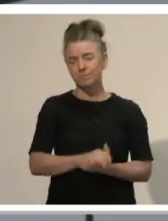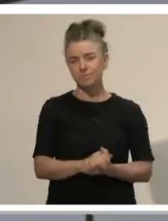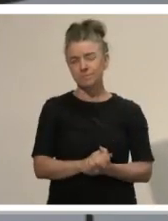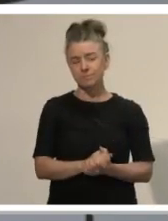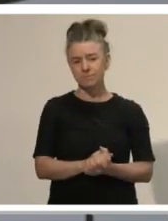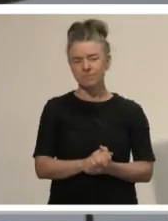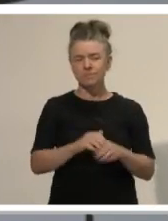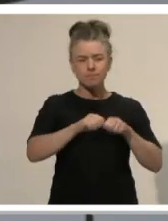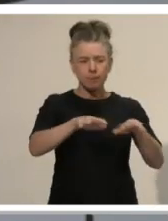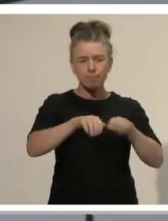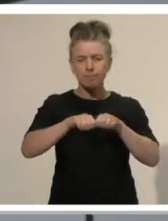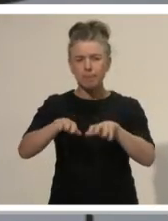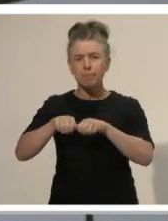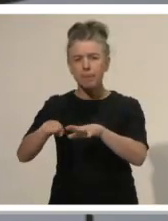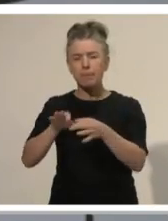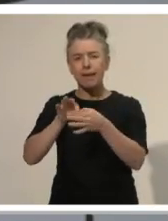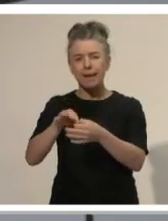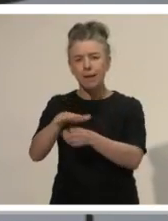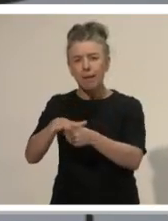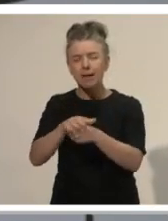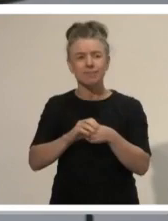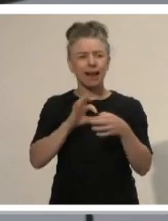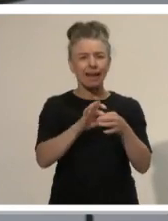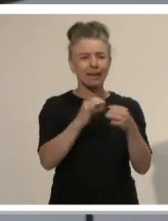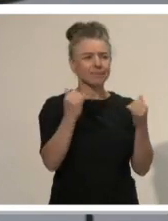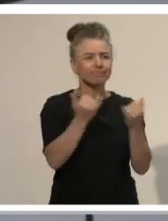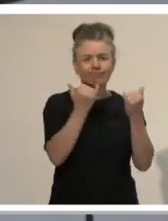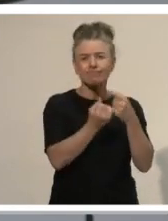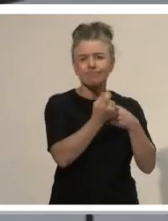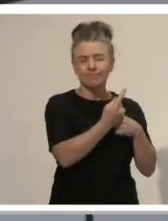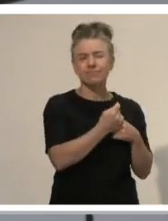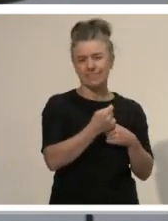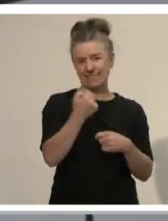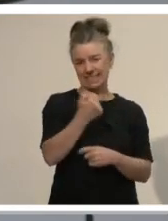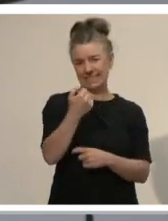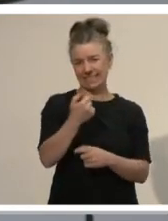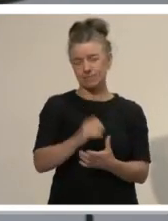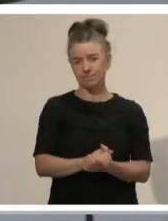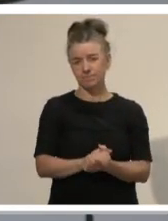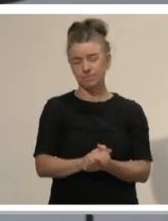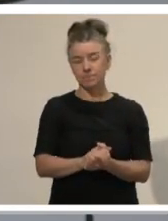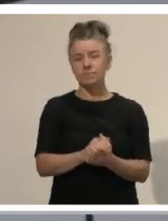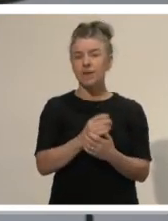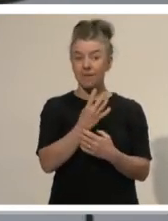16 significant clusters, and 4 additional cases have now been linked to those clusters.